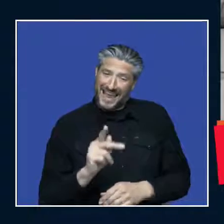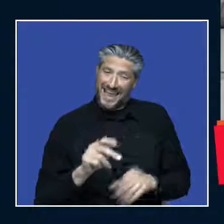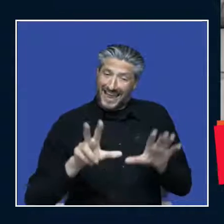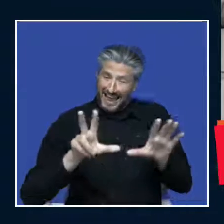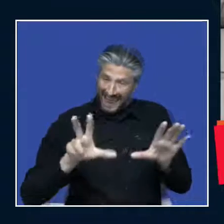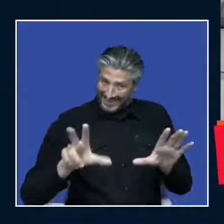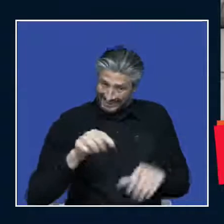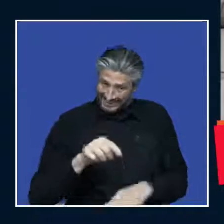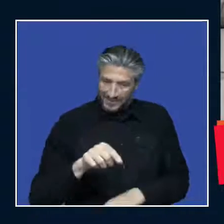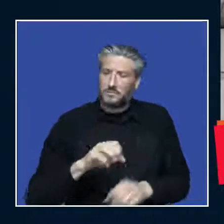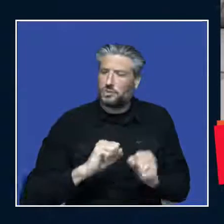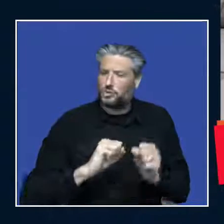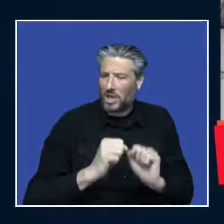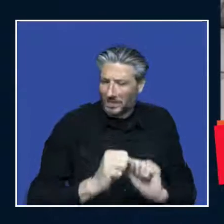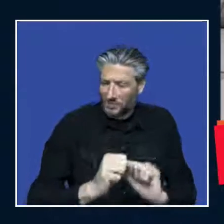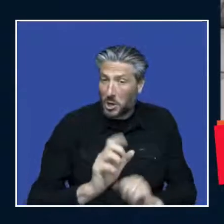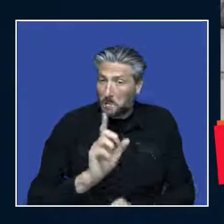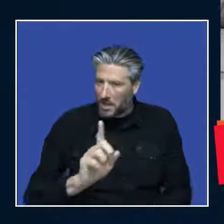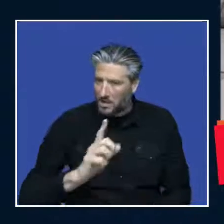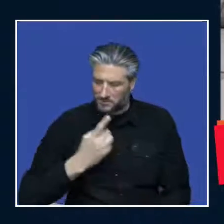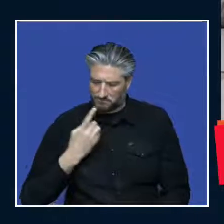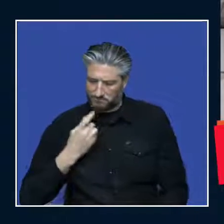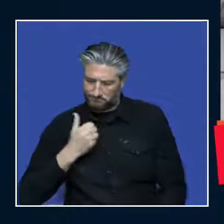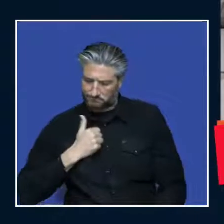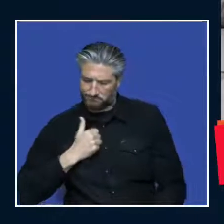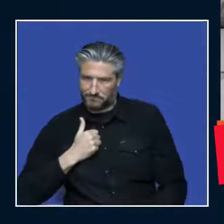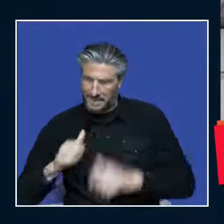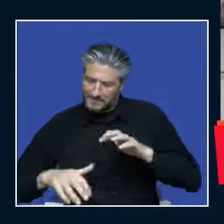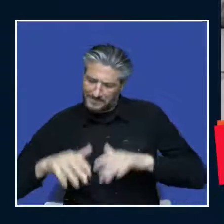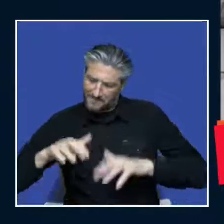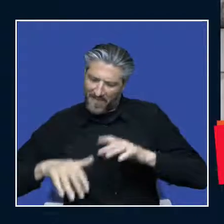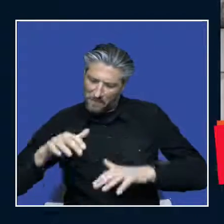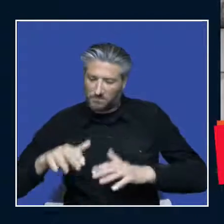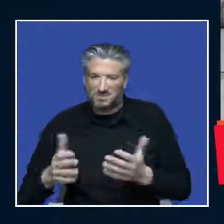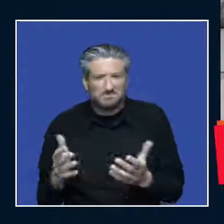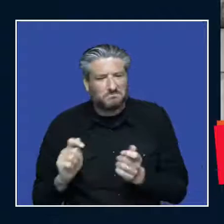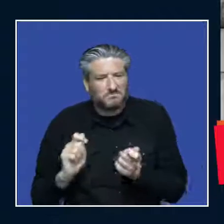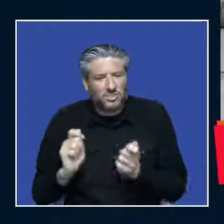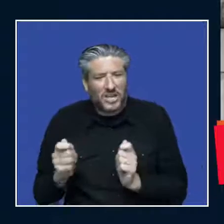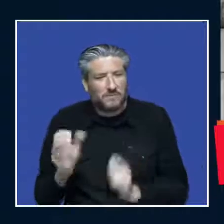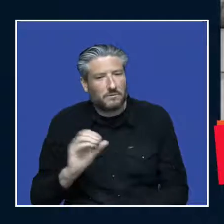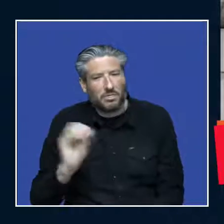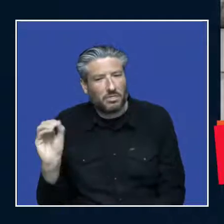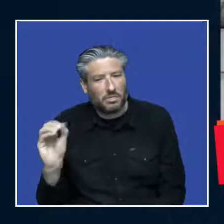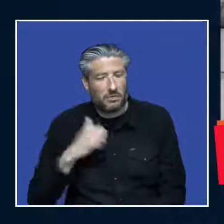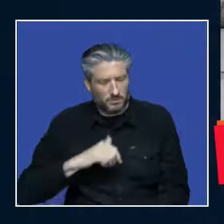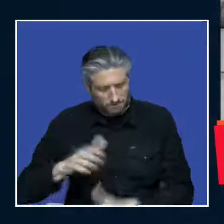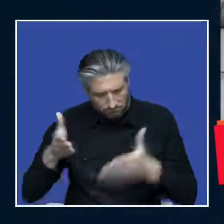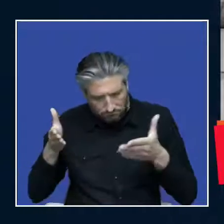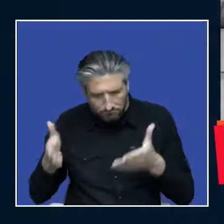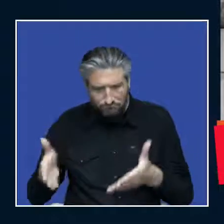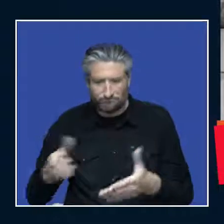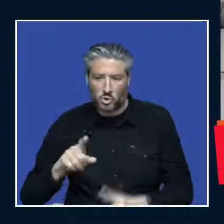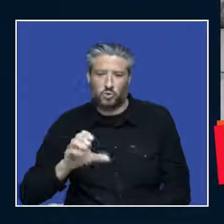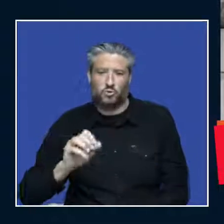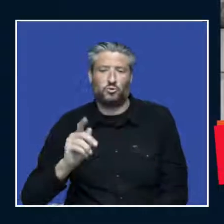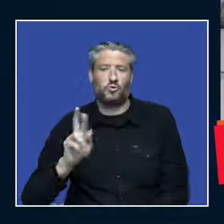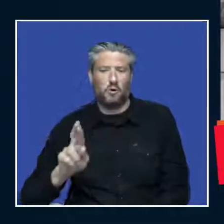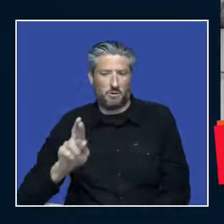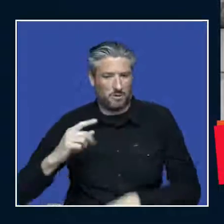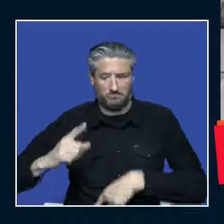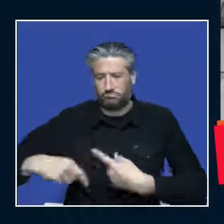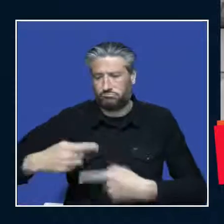still relying on the Docker files. We're still using Docker. We still love the concept. Yeah.